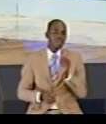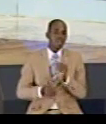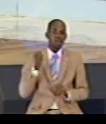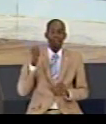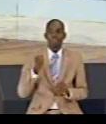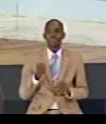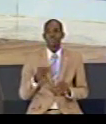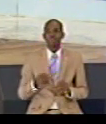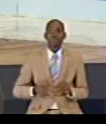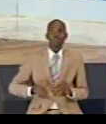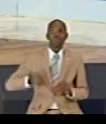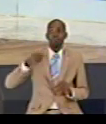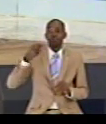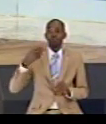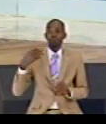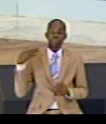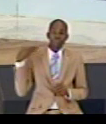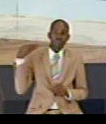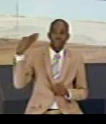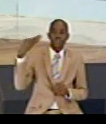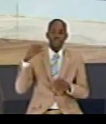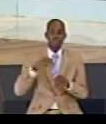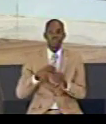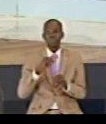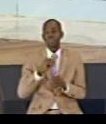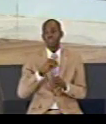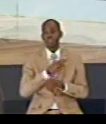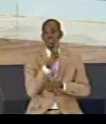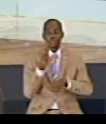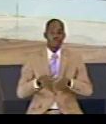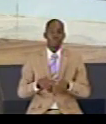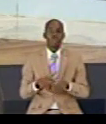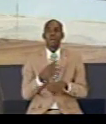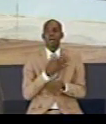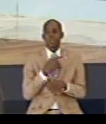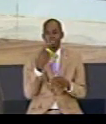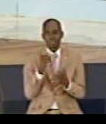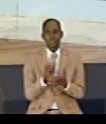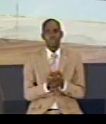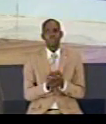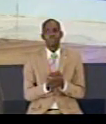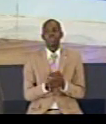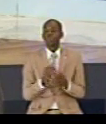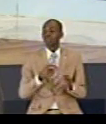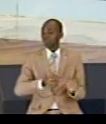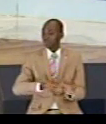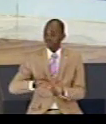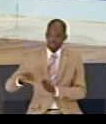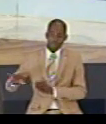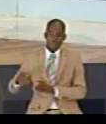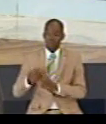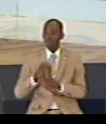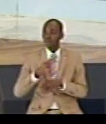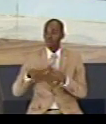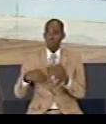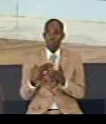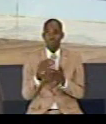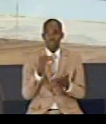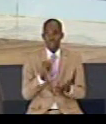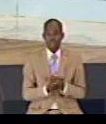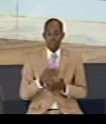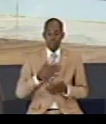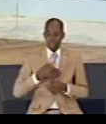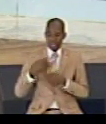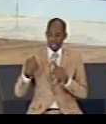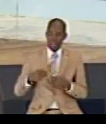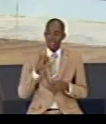nation. And yet he said, apart from all that, my heart is still seeking after God from